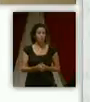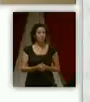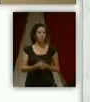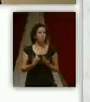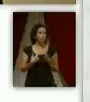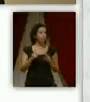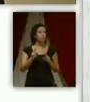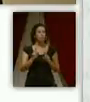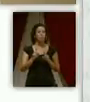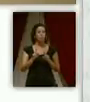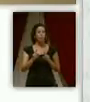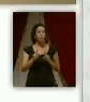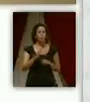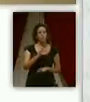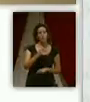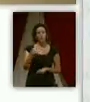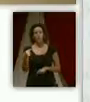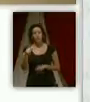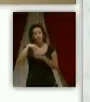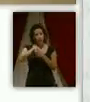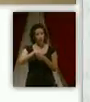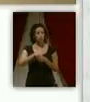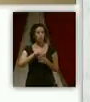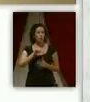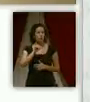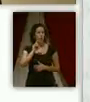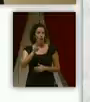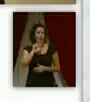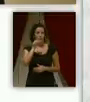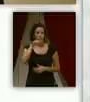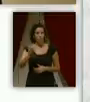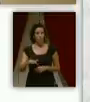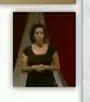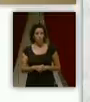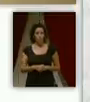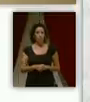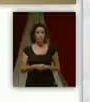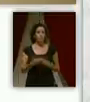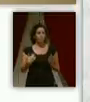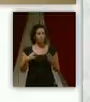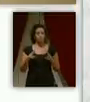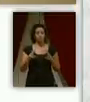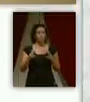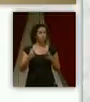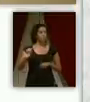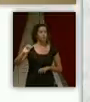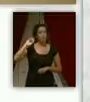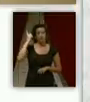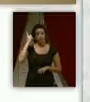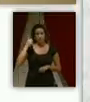How about the plus and minus buttons in iPhone? When